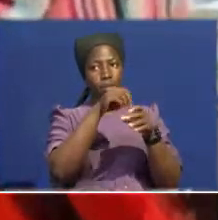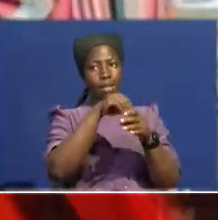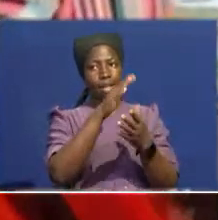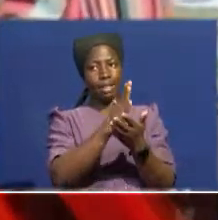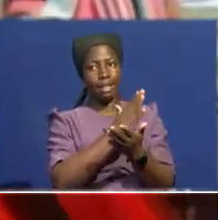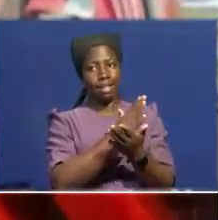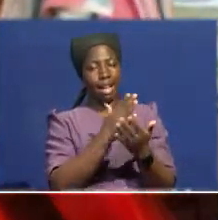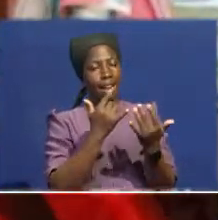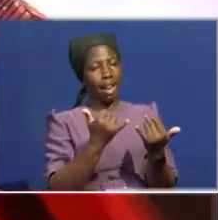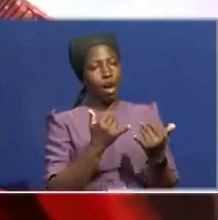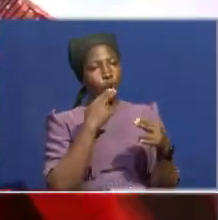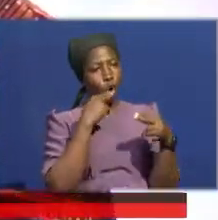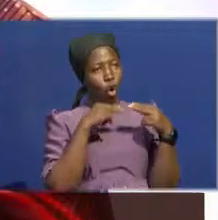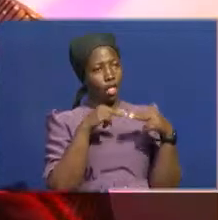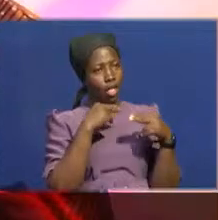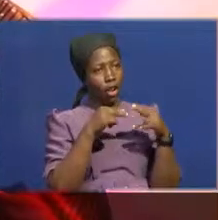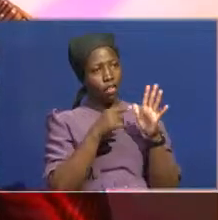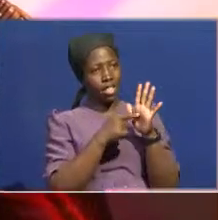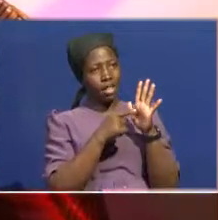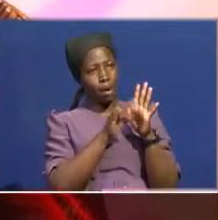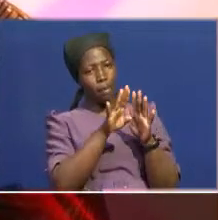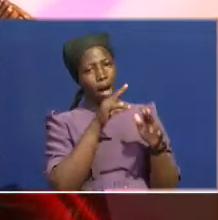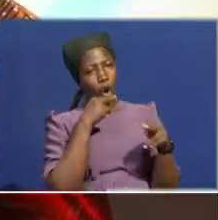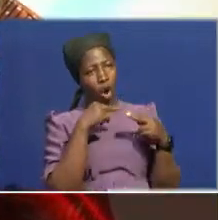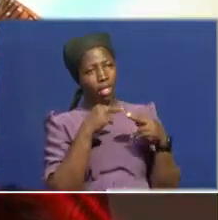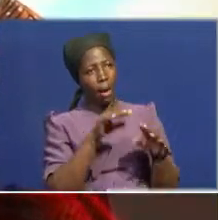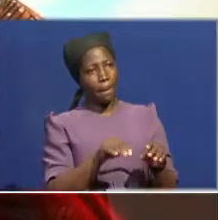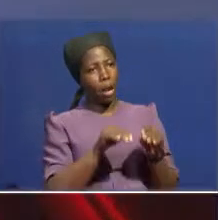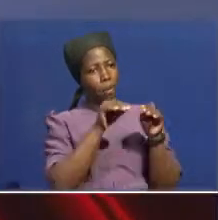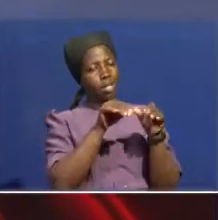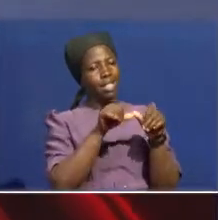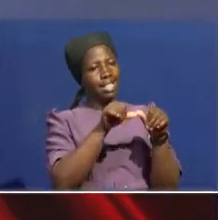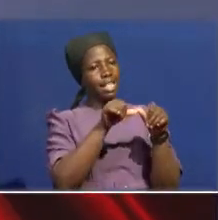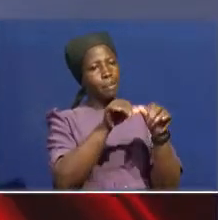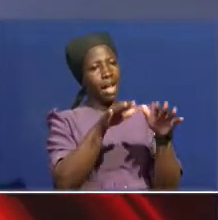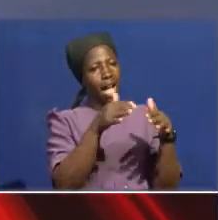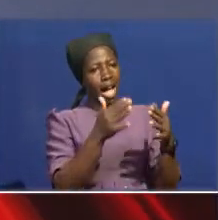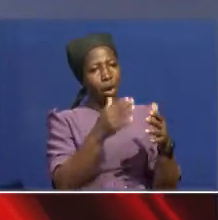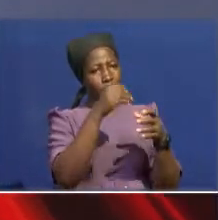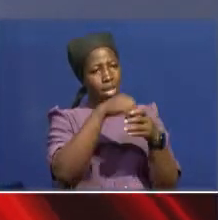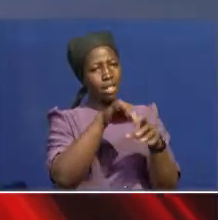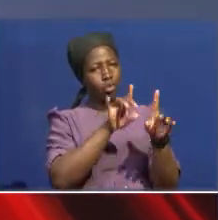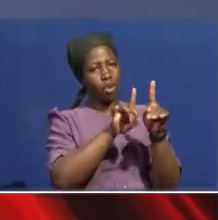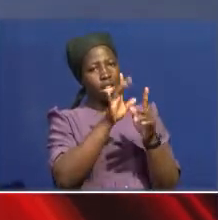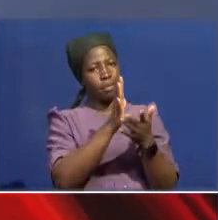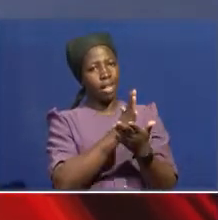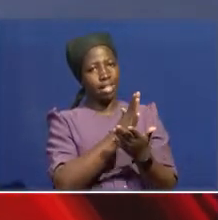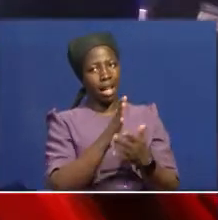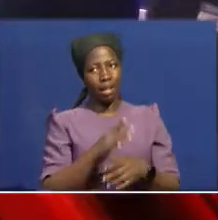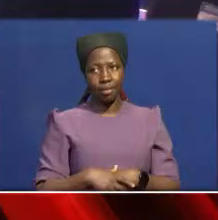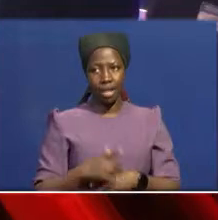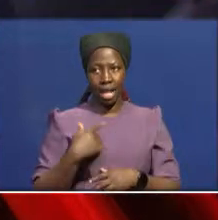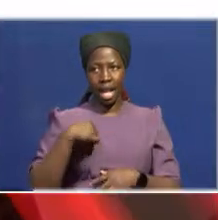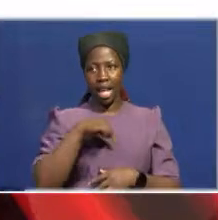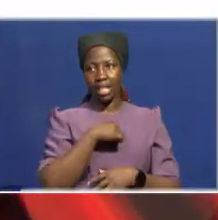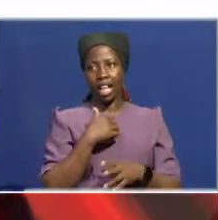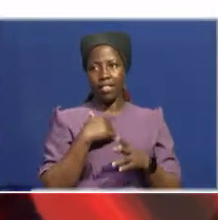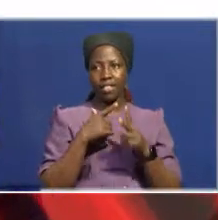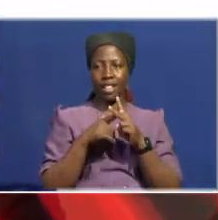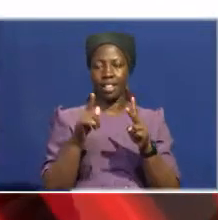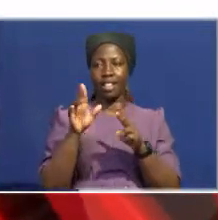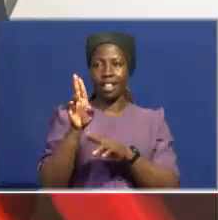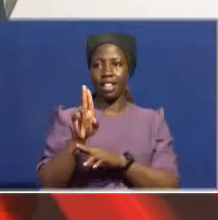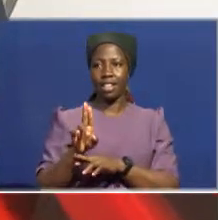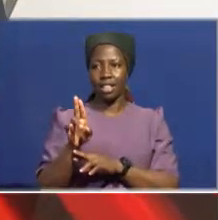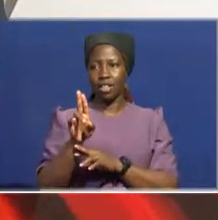So how are hoteliers such as yourself promoting sustainability within the tourism sector? We've started going green. Mm-hmm. One